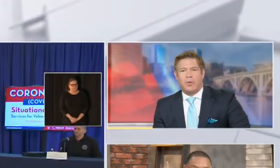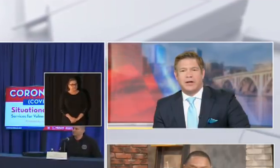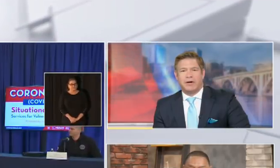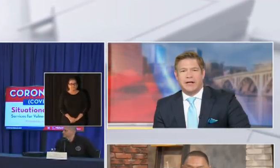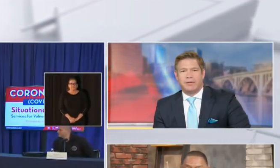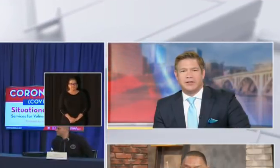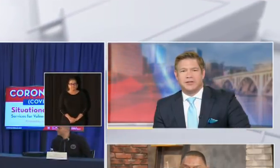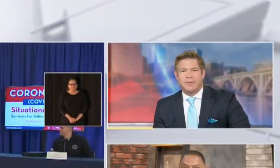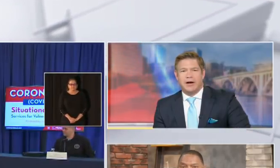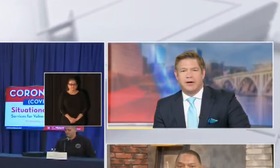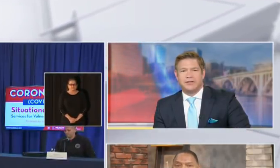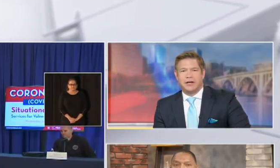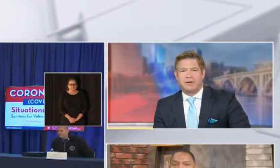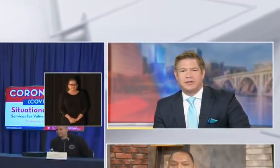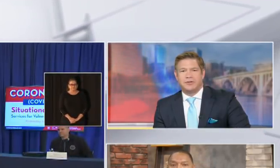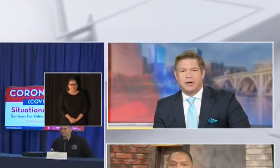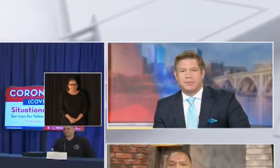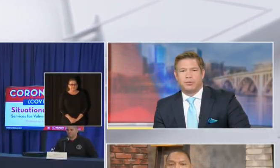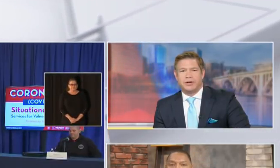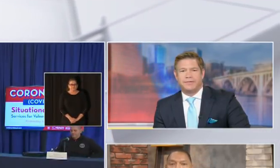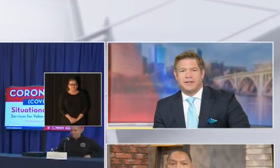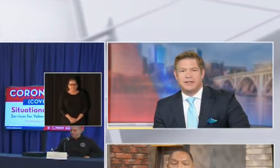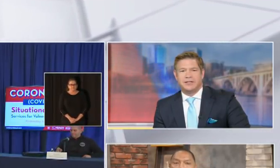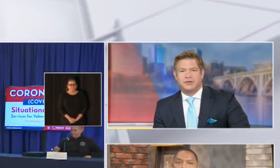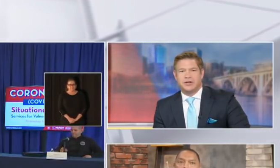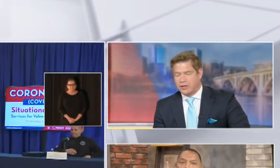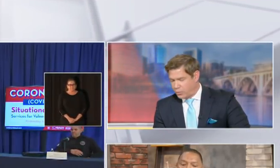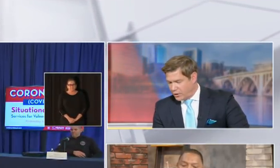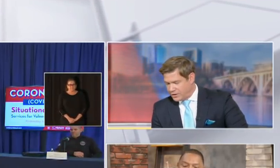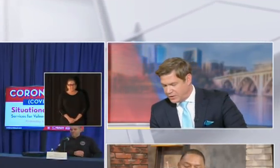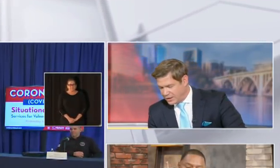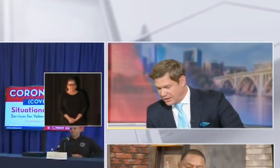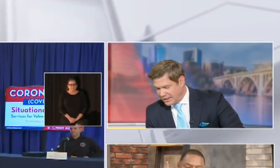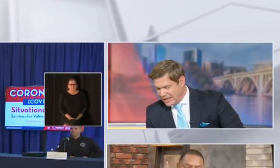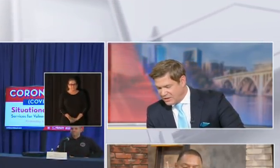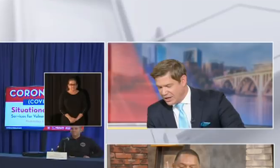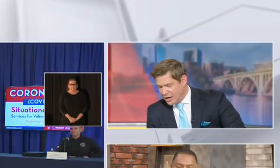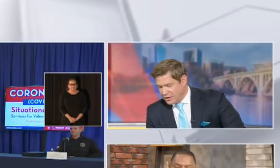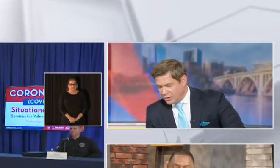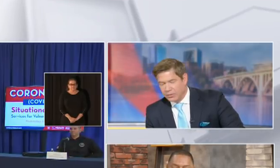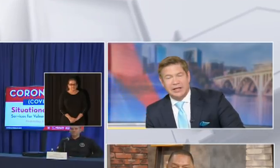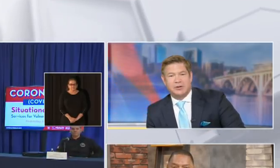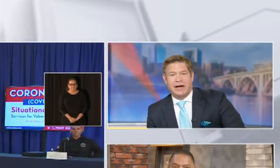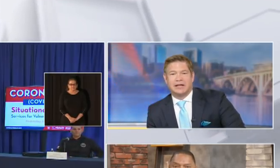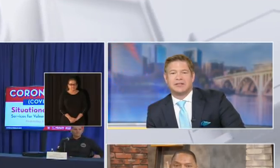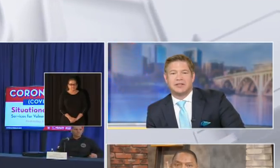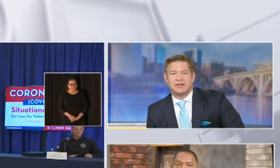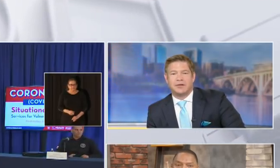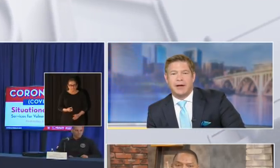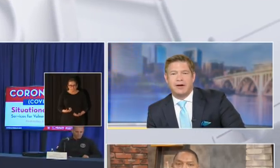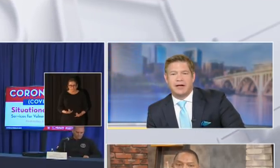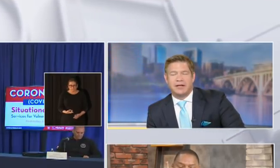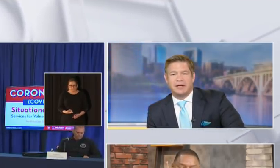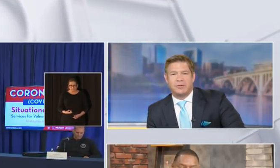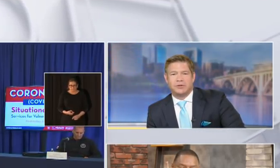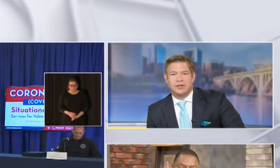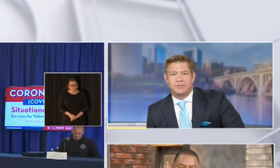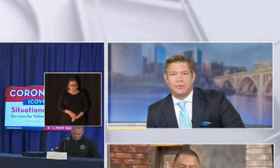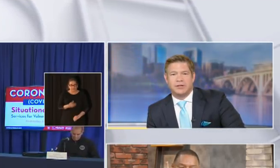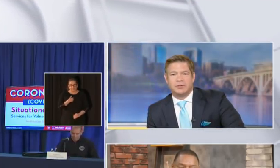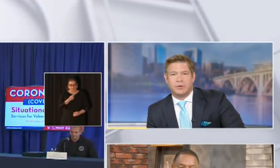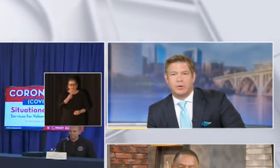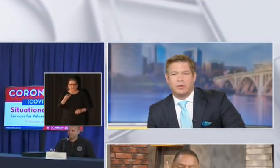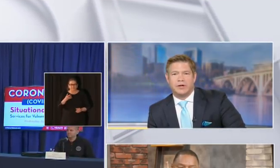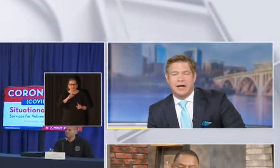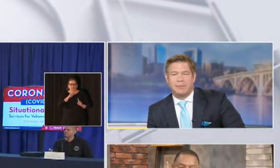break from Wendy right now because the mayor is getting ready to brief the district on what is the latest. So let's go ahead and listen into the mayor, and then we'll see you in a